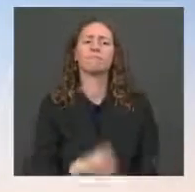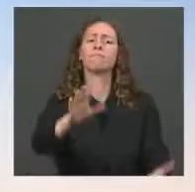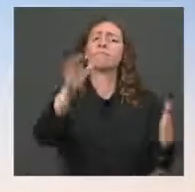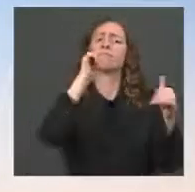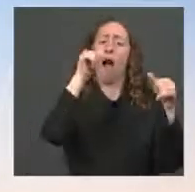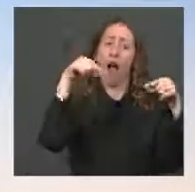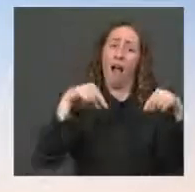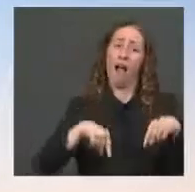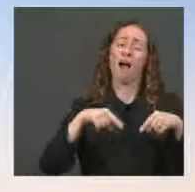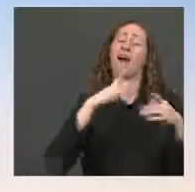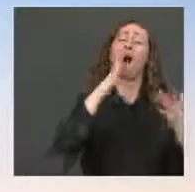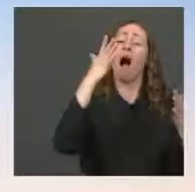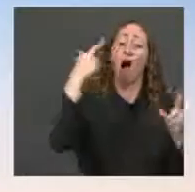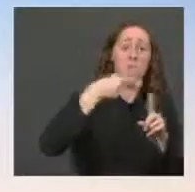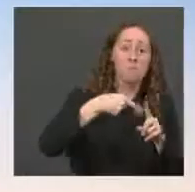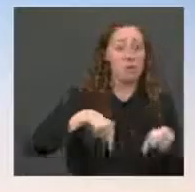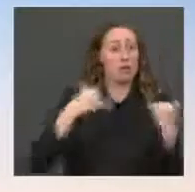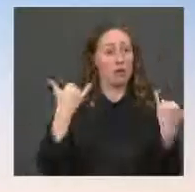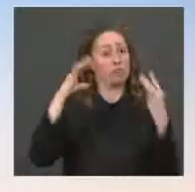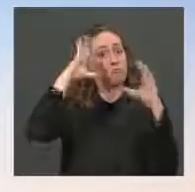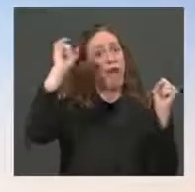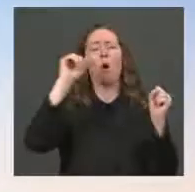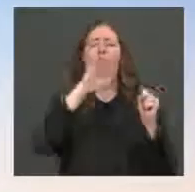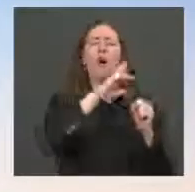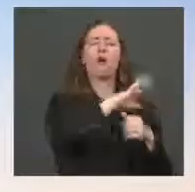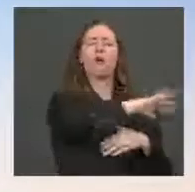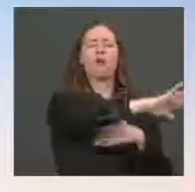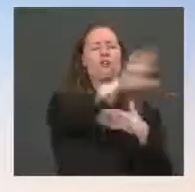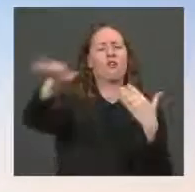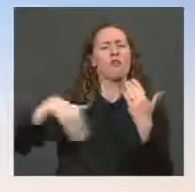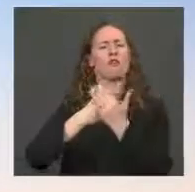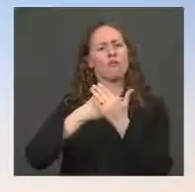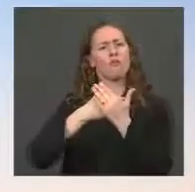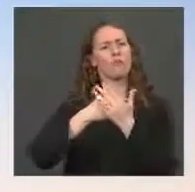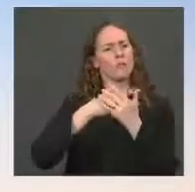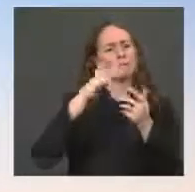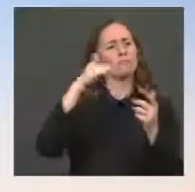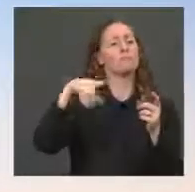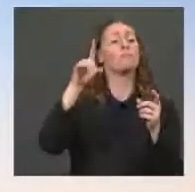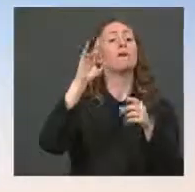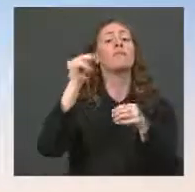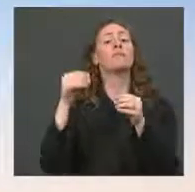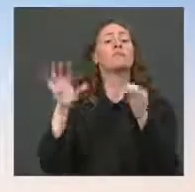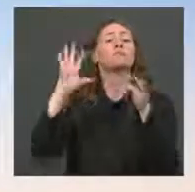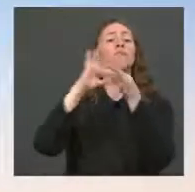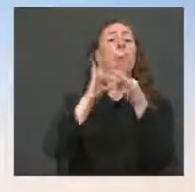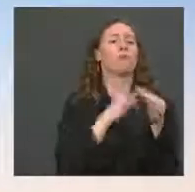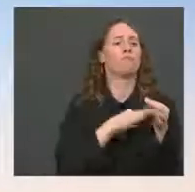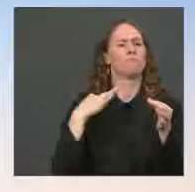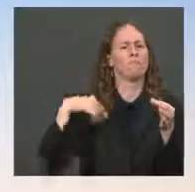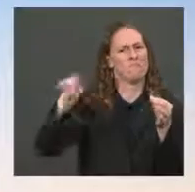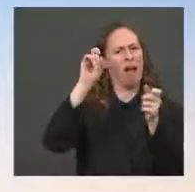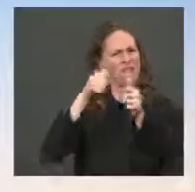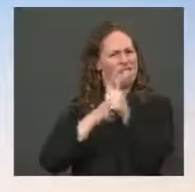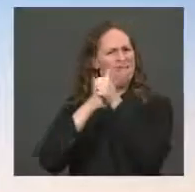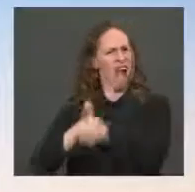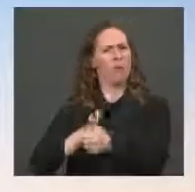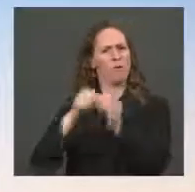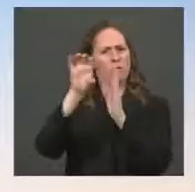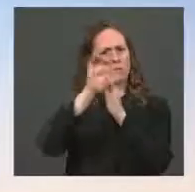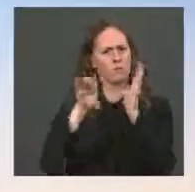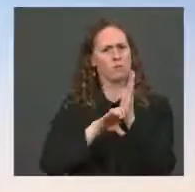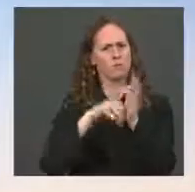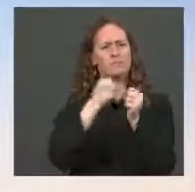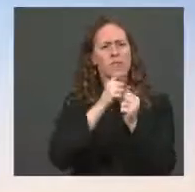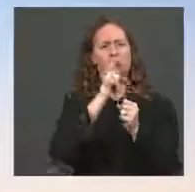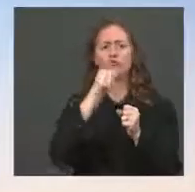every chairman of the Joint Chiefs to follow constitutional orders to prevent unlawful military action. This president has no intention of fomenting unrest